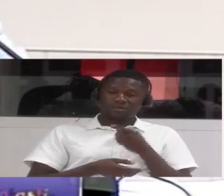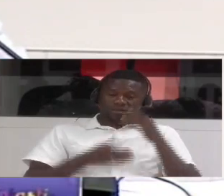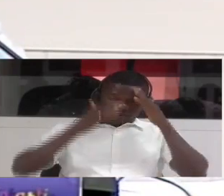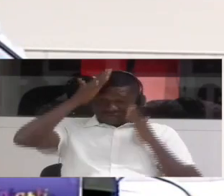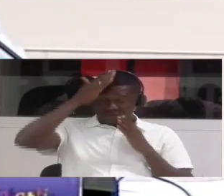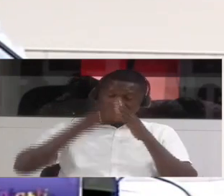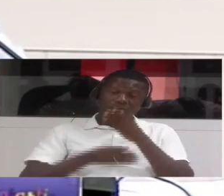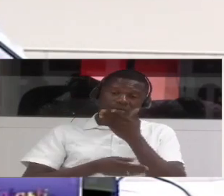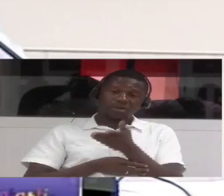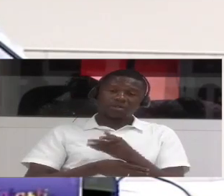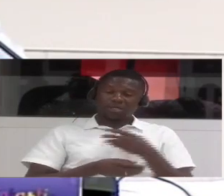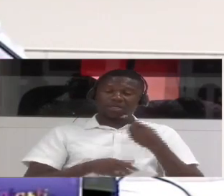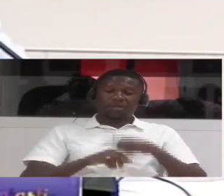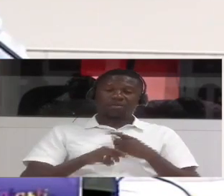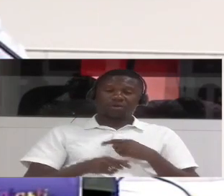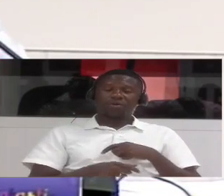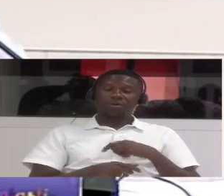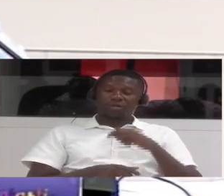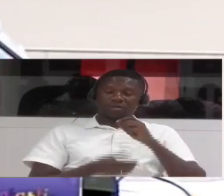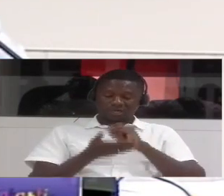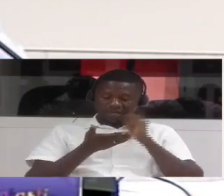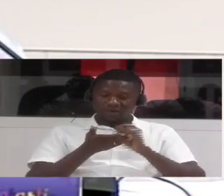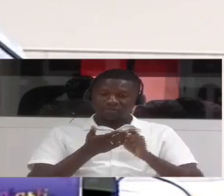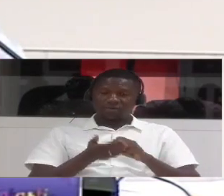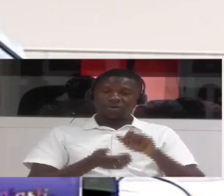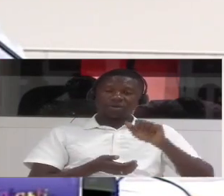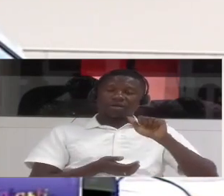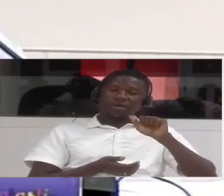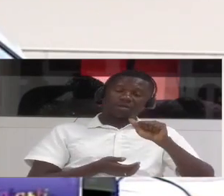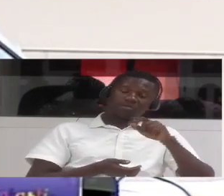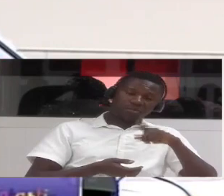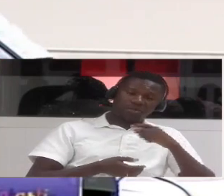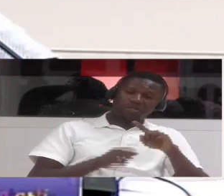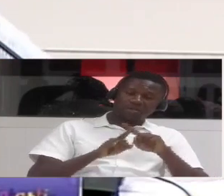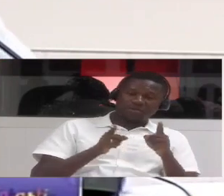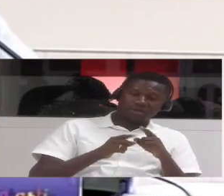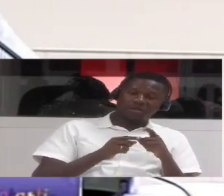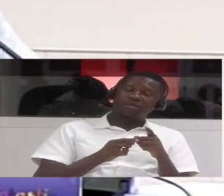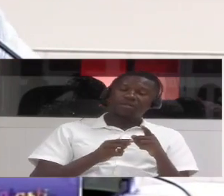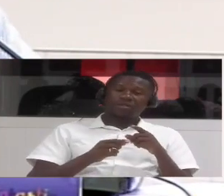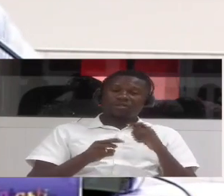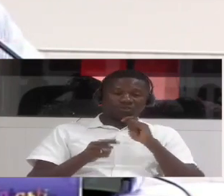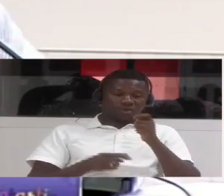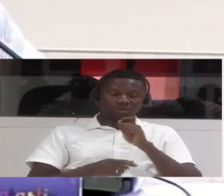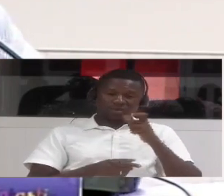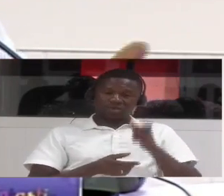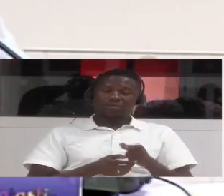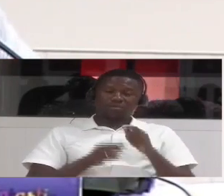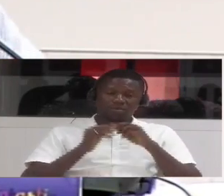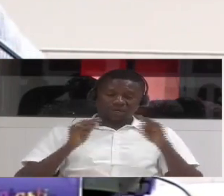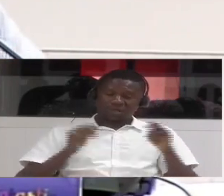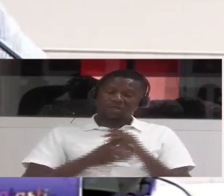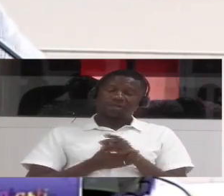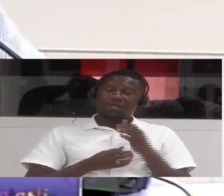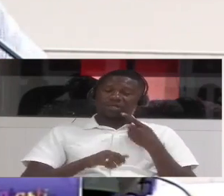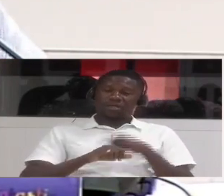was writing for AP. So only the two of us were invited as, I mean, non-government journalists to be there. But the